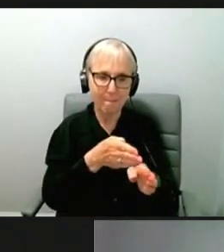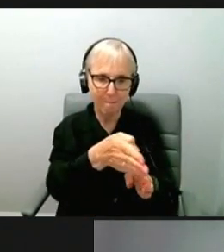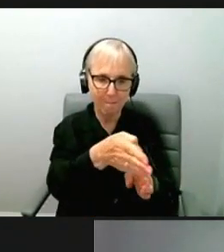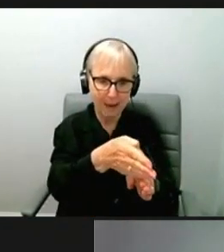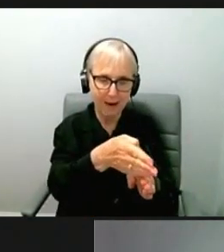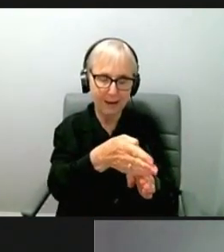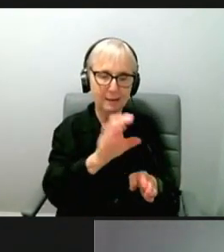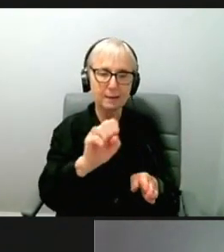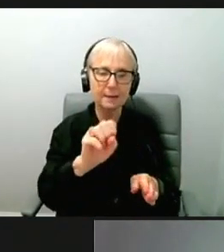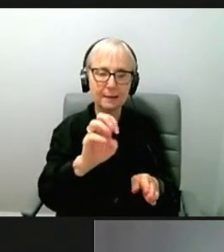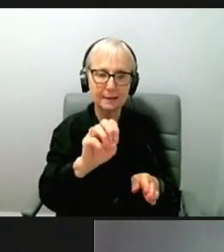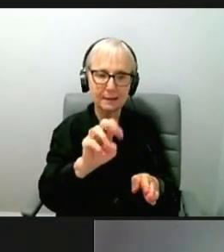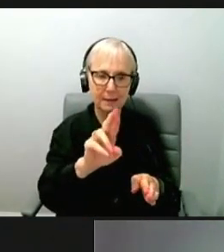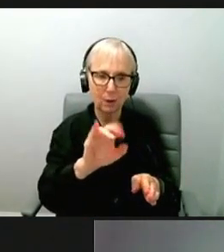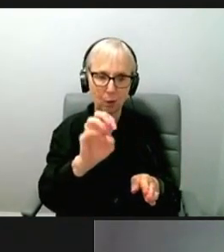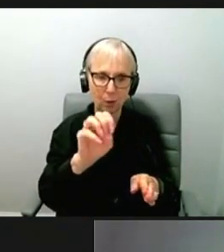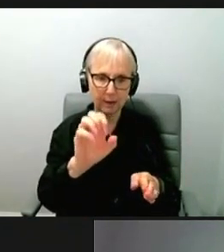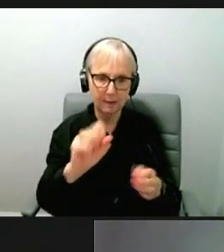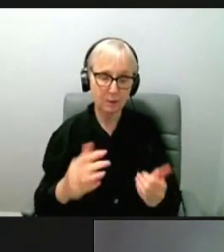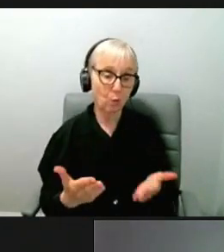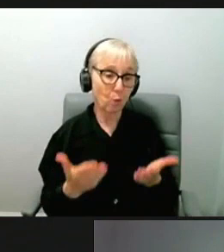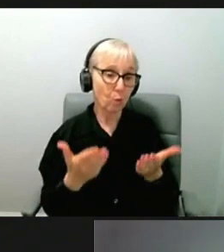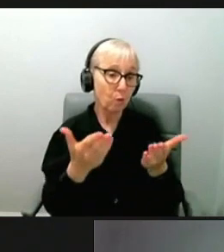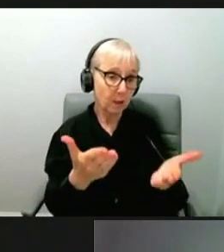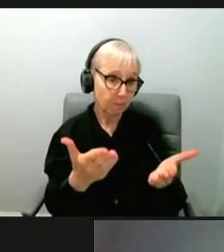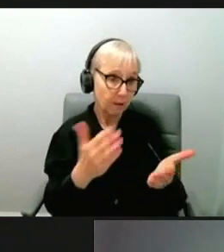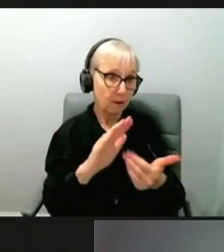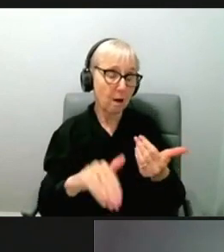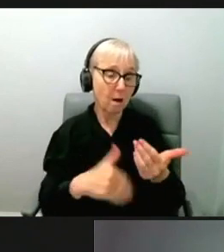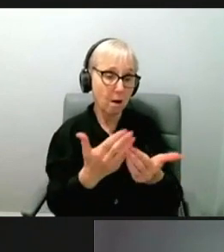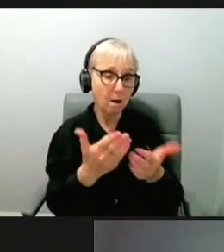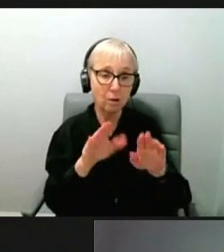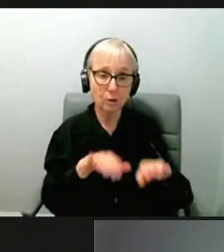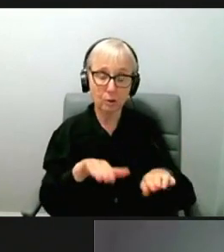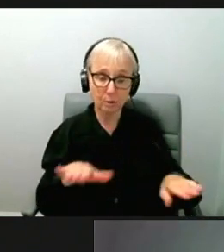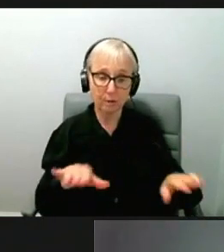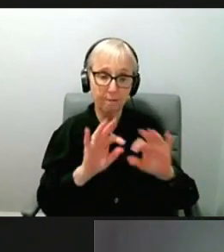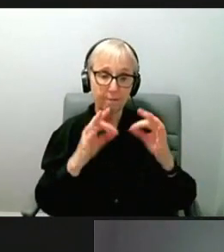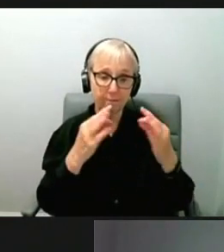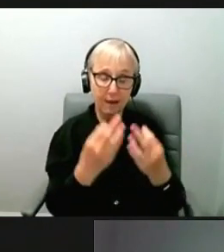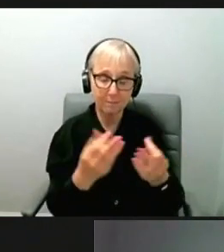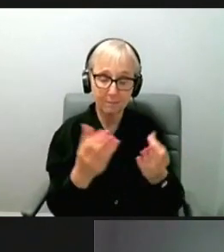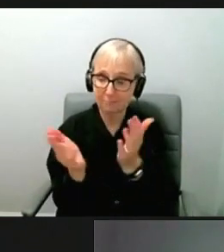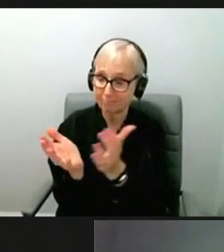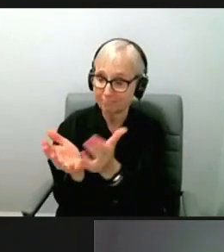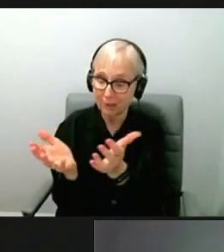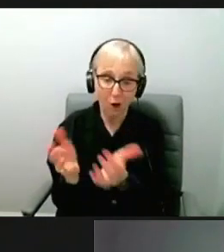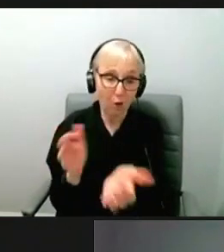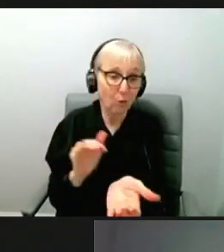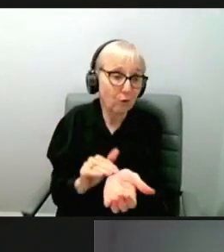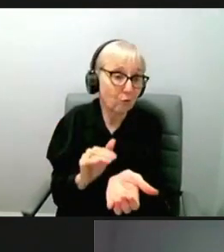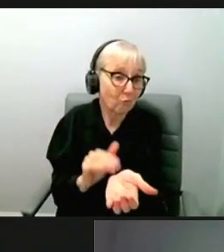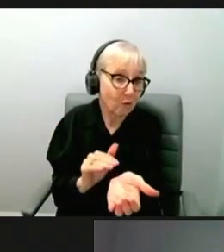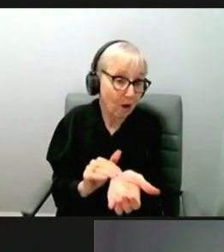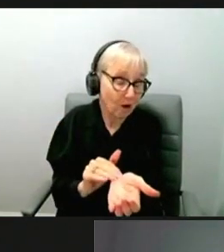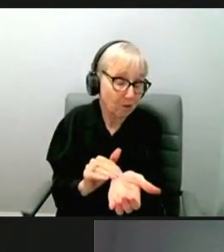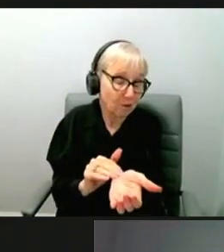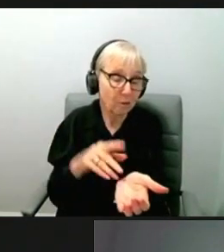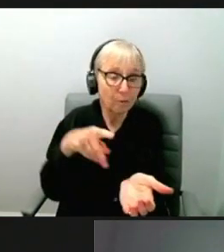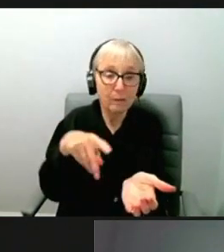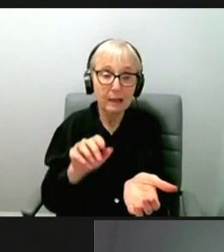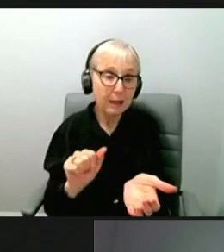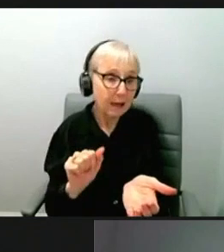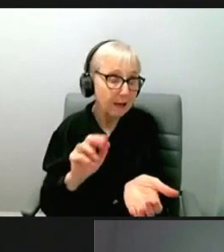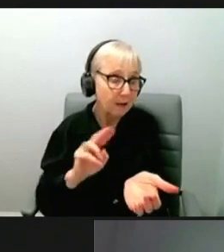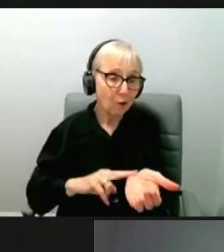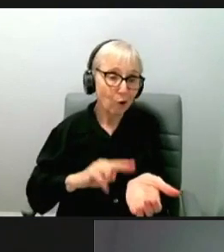recommended. And I recommend all children and families speak with their doctors, their physician assistants, their